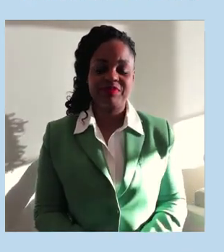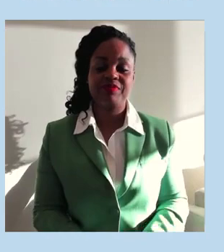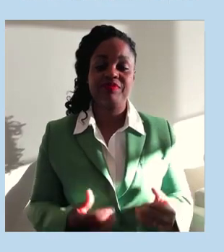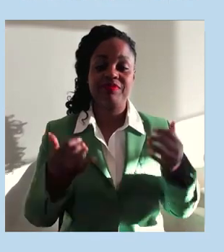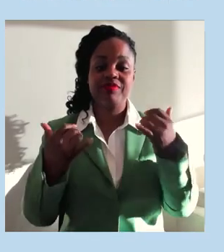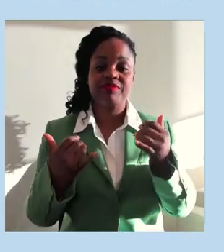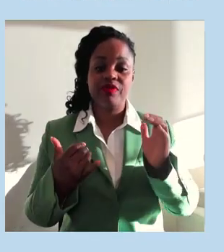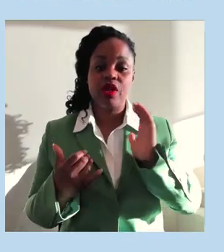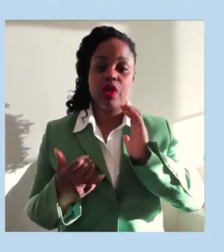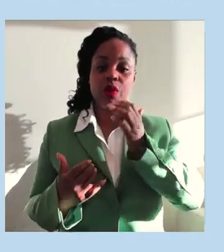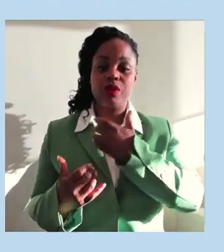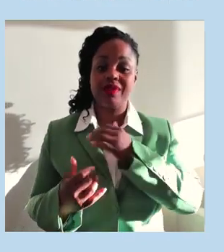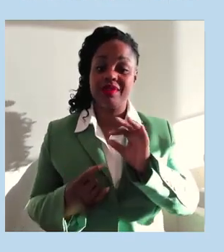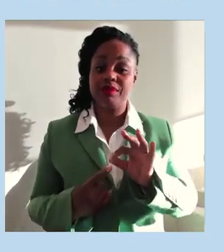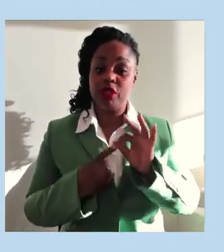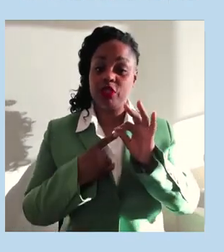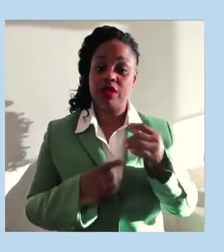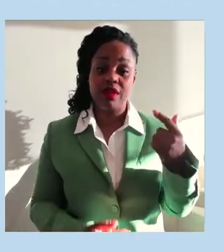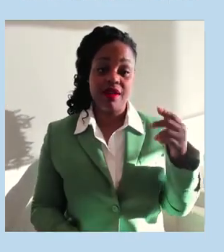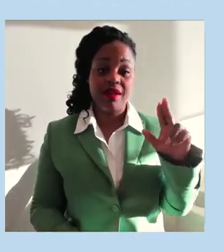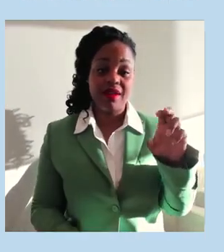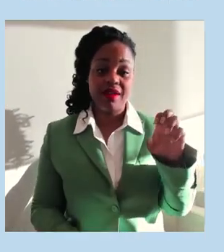are making change across the world.